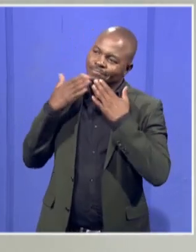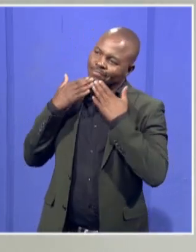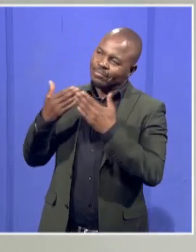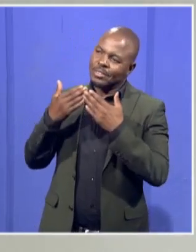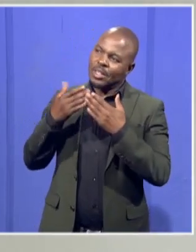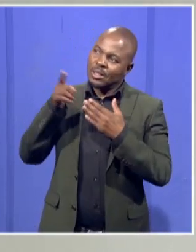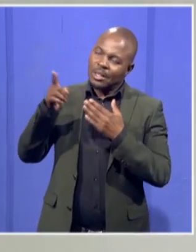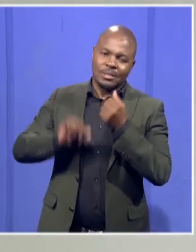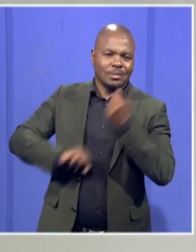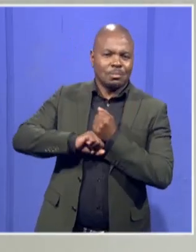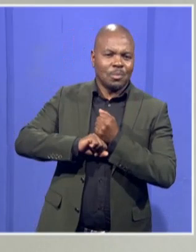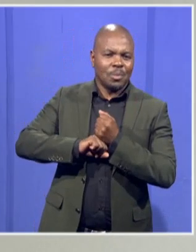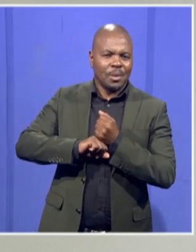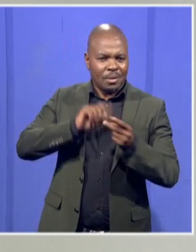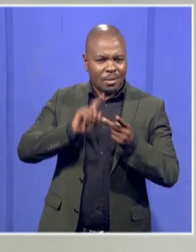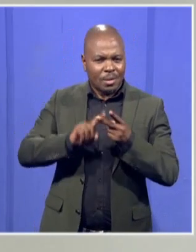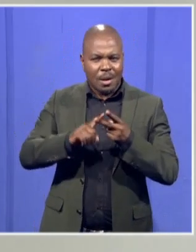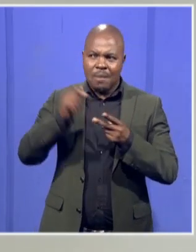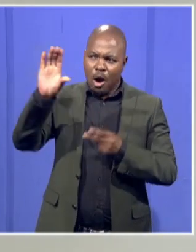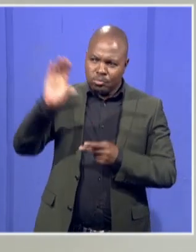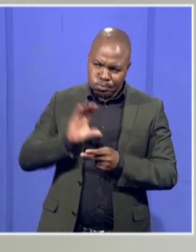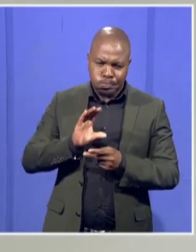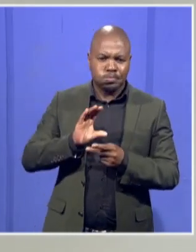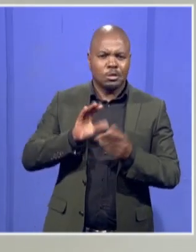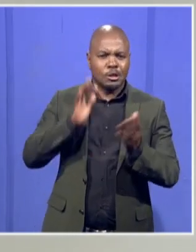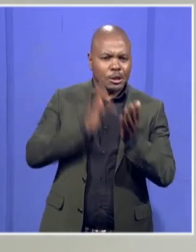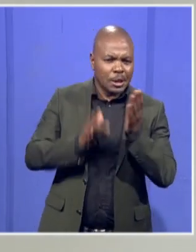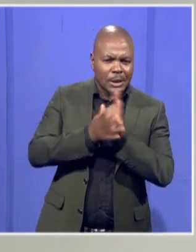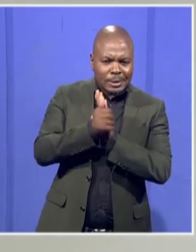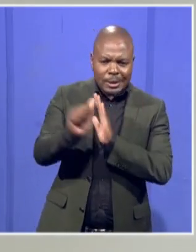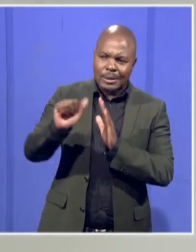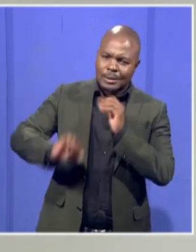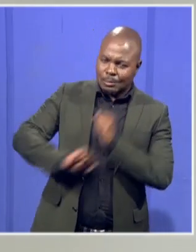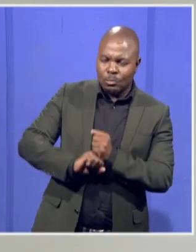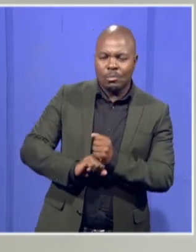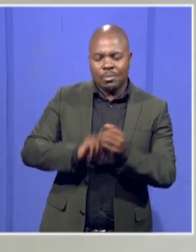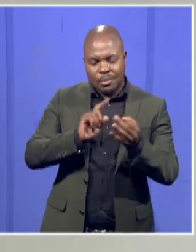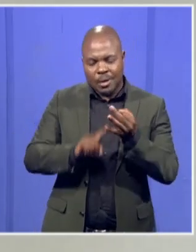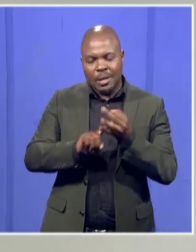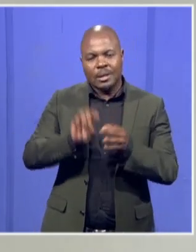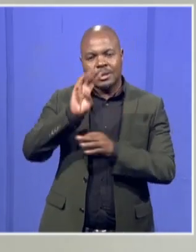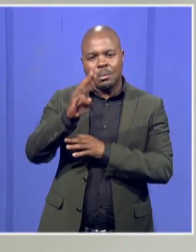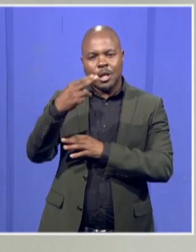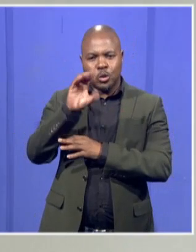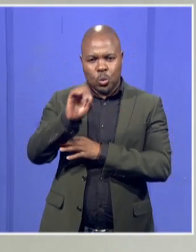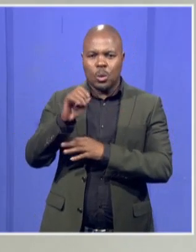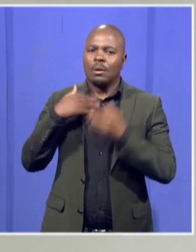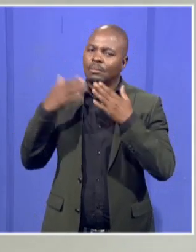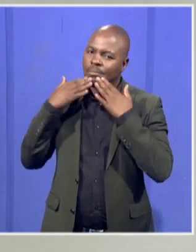the support that they've given to us financially and the technical expertise, but also thank the WHO for